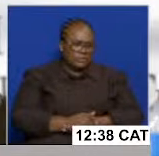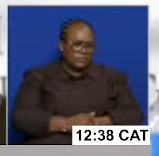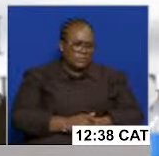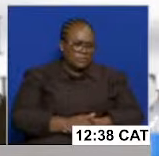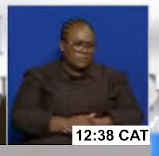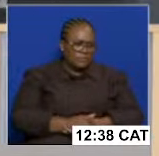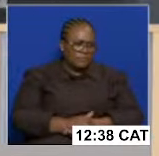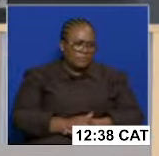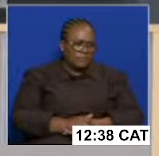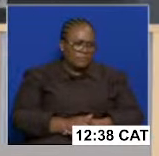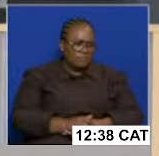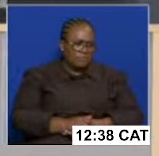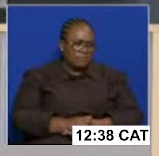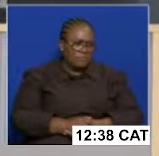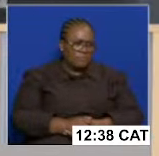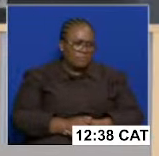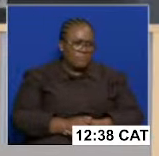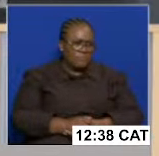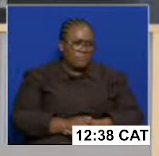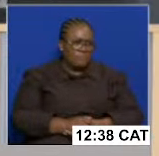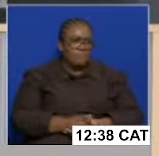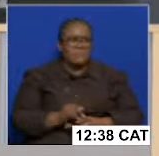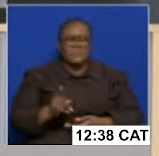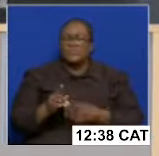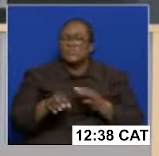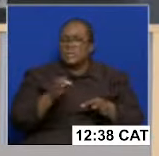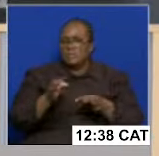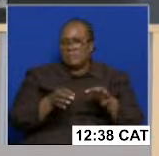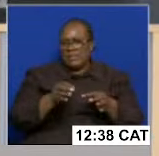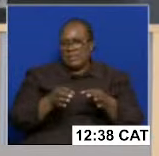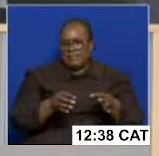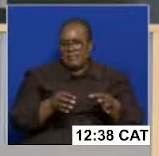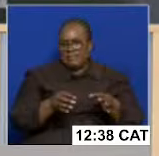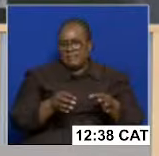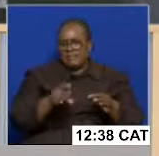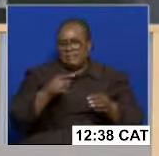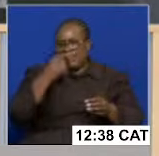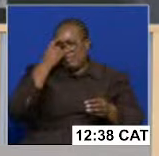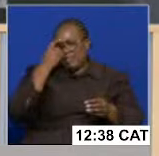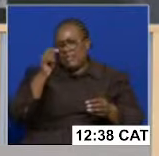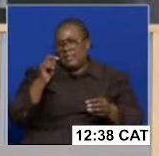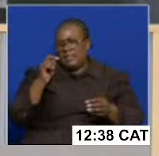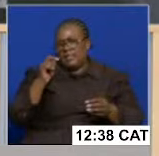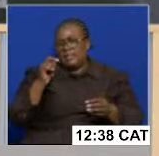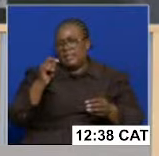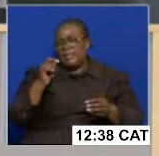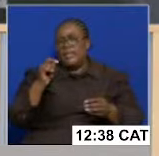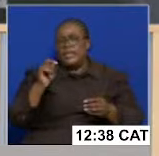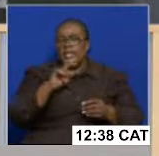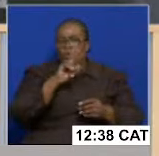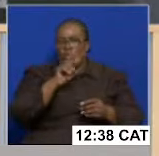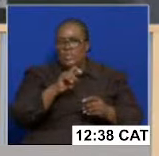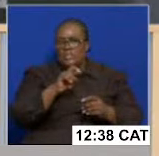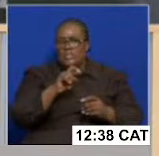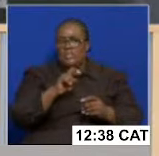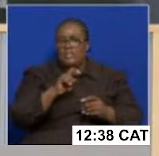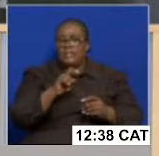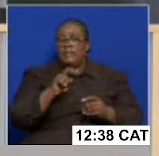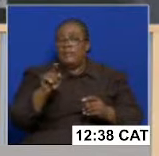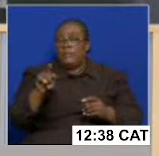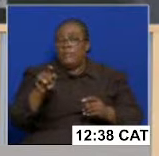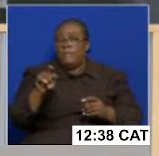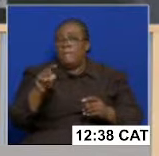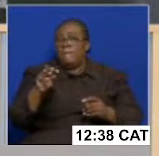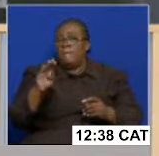Just explain this. I think a question by Commissioner Baloy touched on this, but I think I need